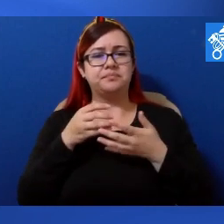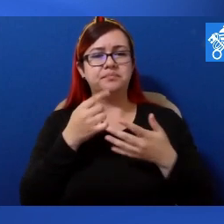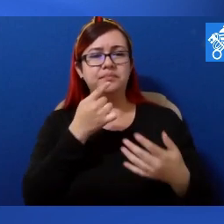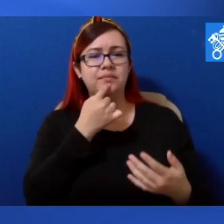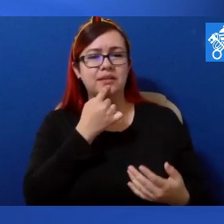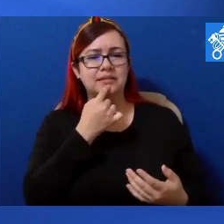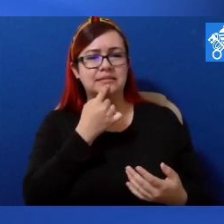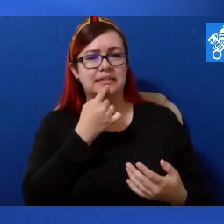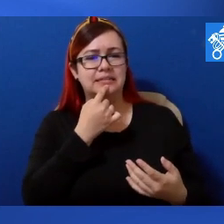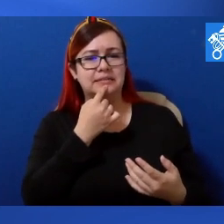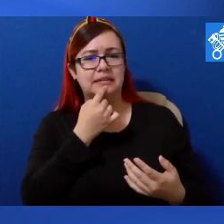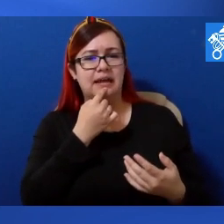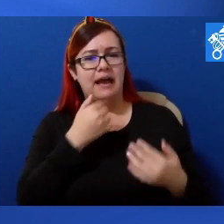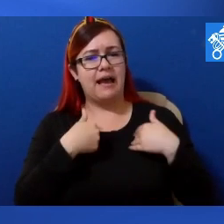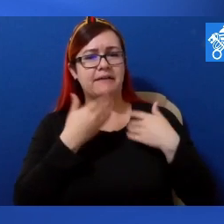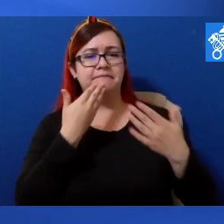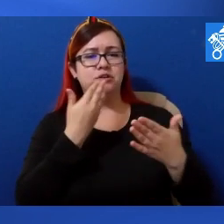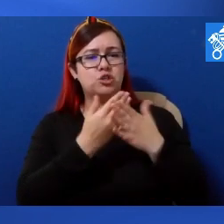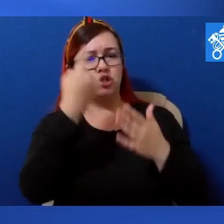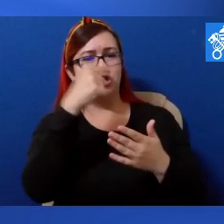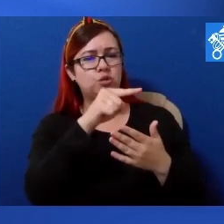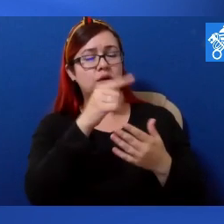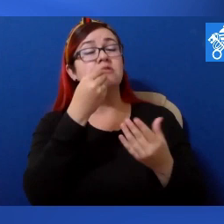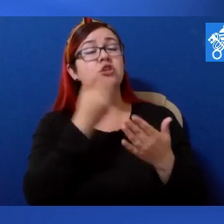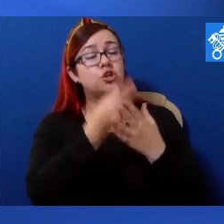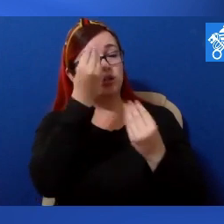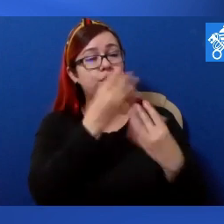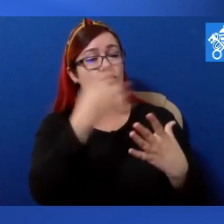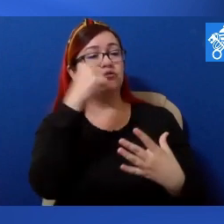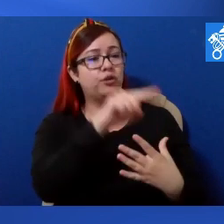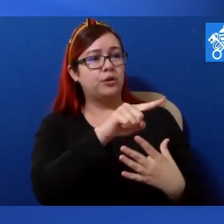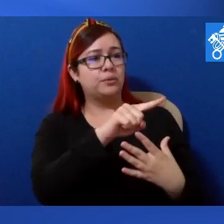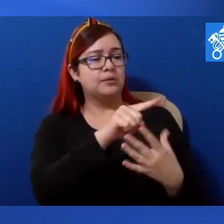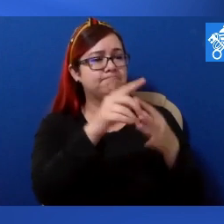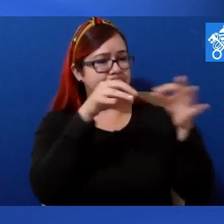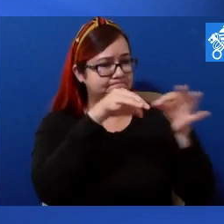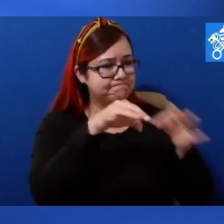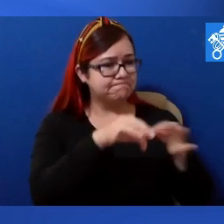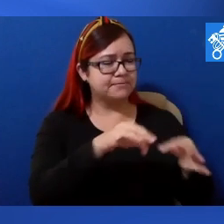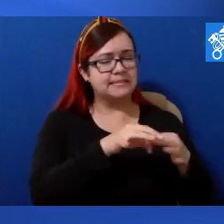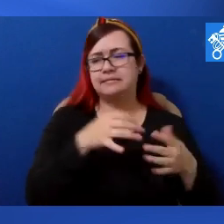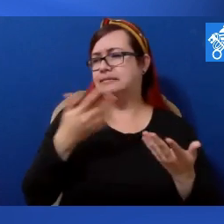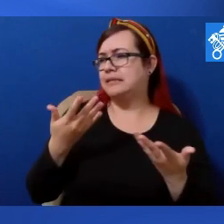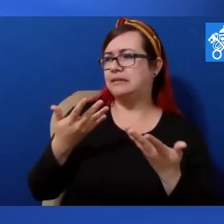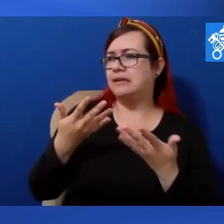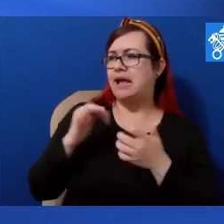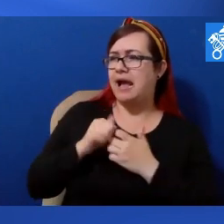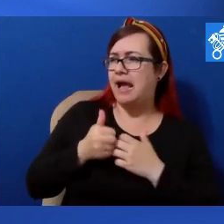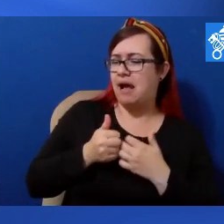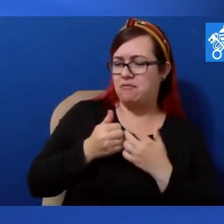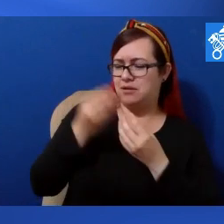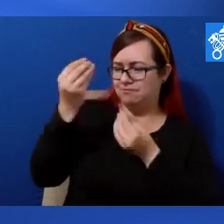"Good news? I have hell in my soul. Tell me, if you know what good news I